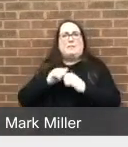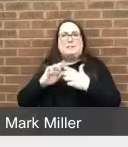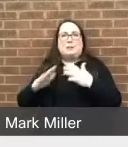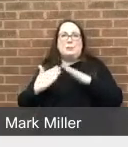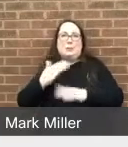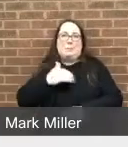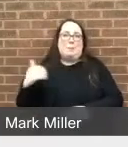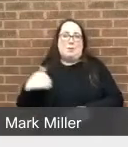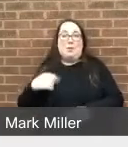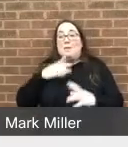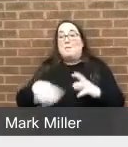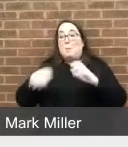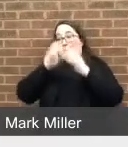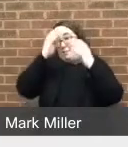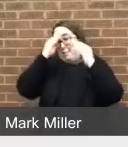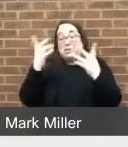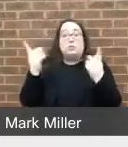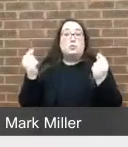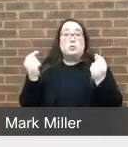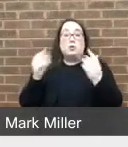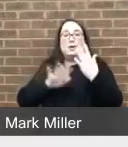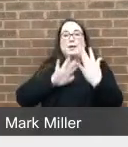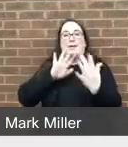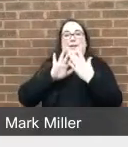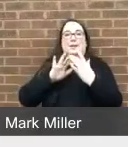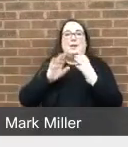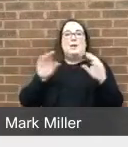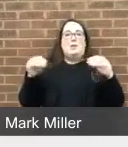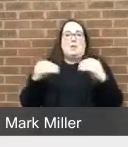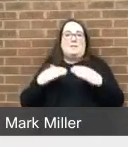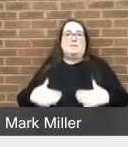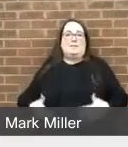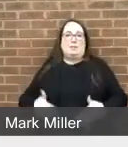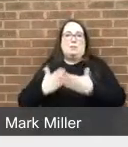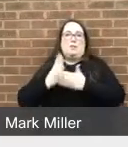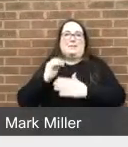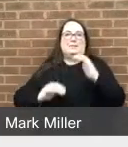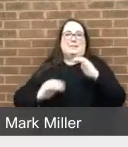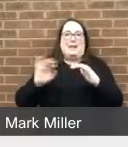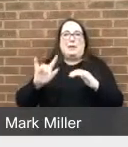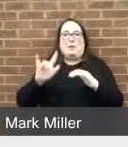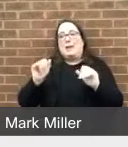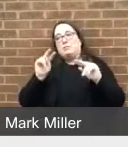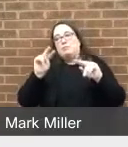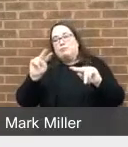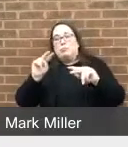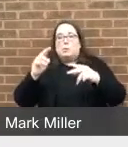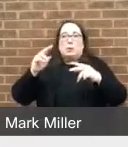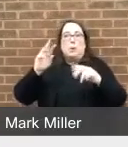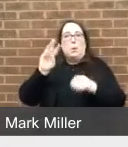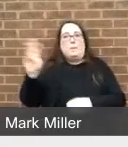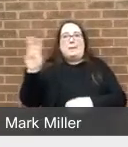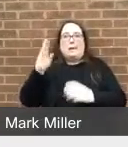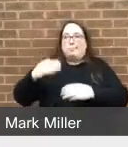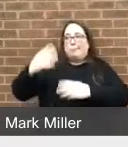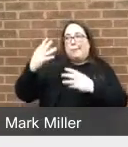For more information, you can contact the Office of Human Rights and Equity. You can look at our website and more information will be posted.